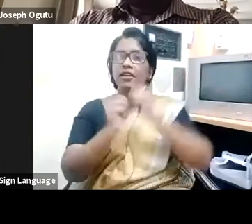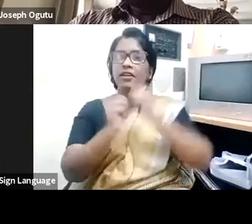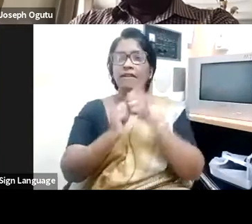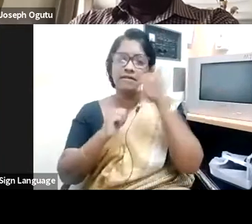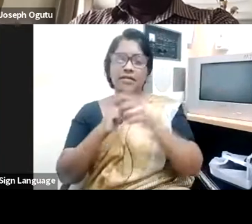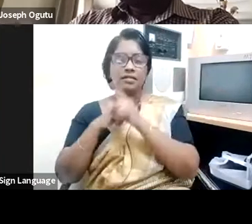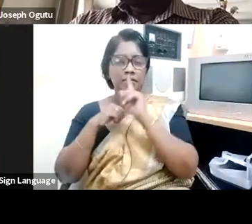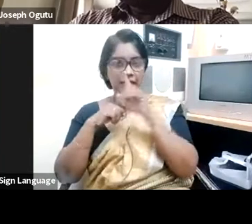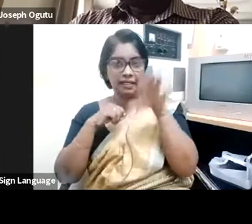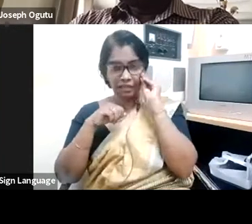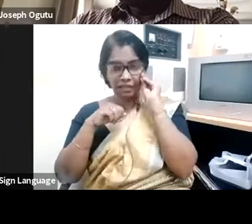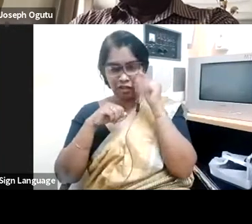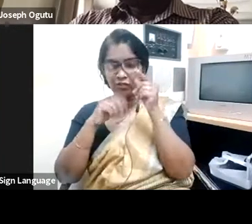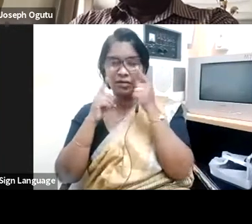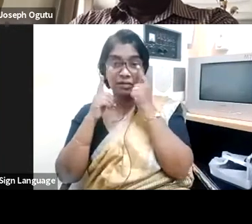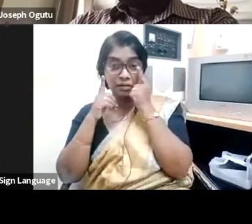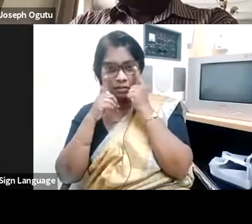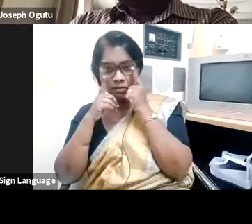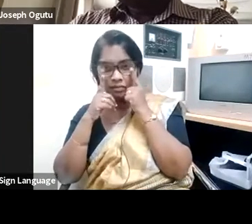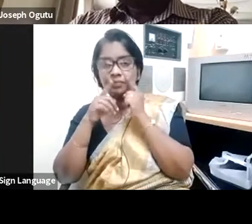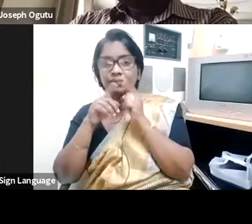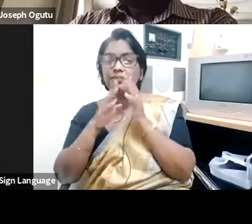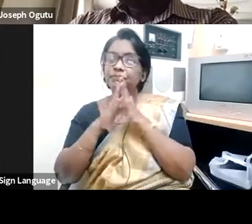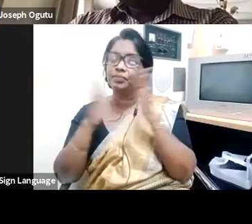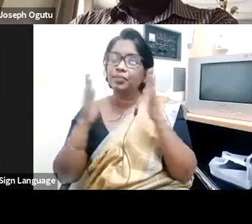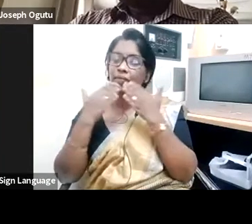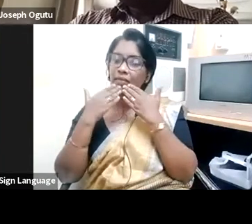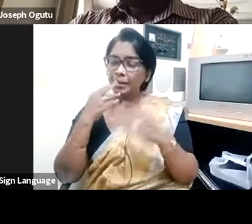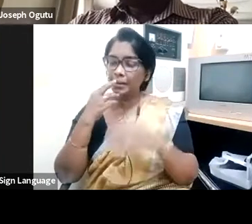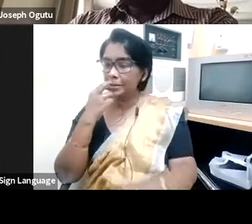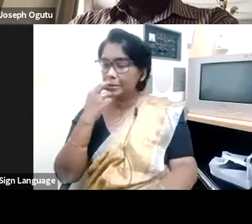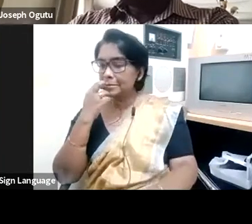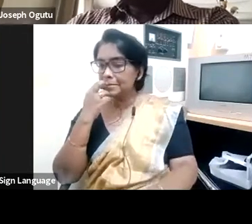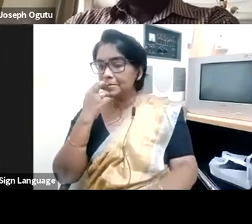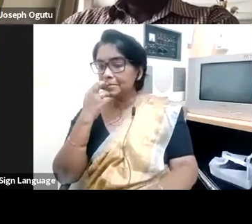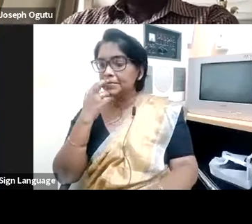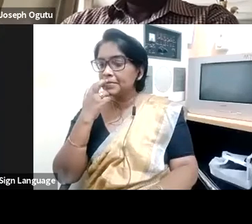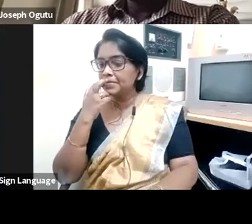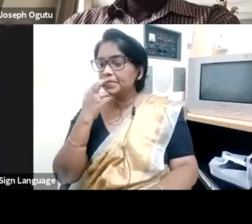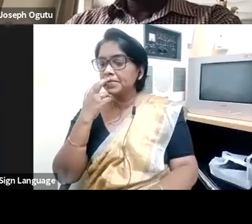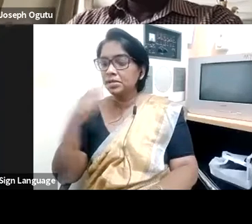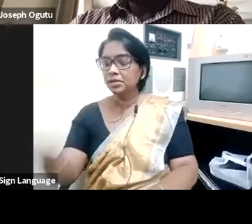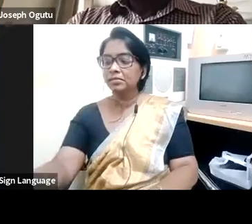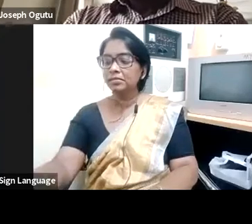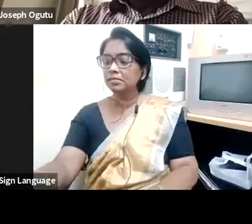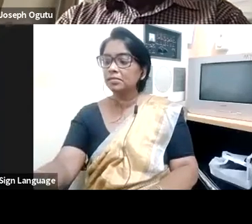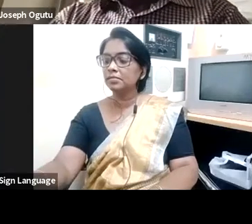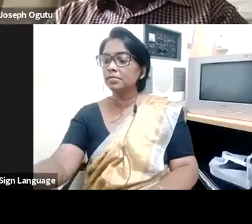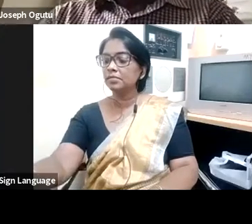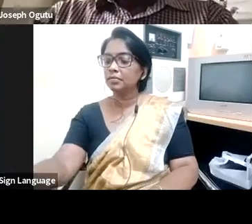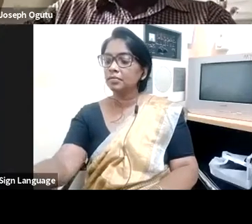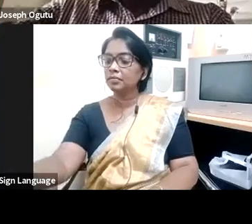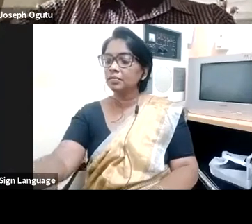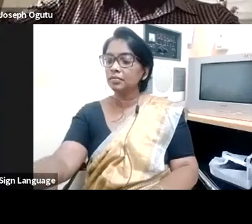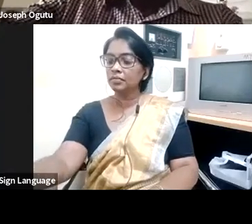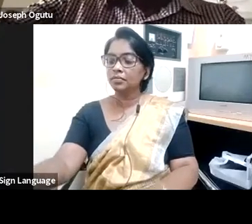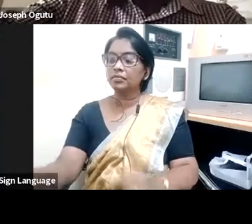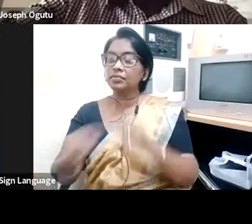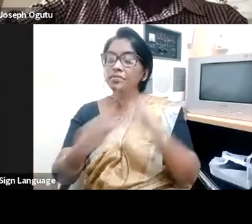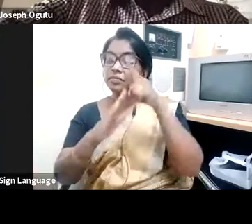you, Irfan. Let me just go back to Joe again, because Joe, you spoke of